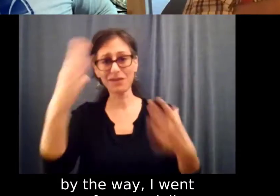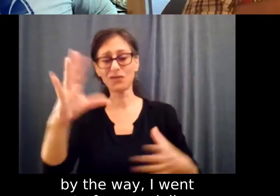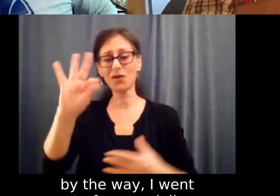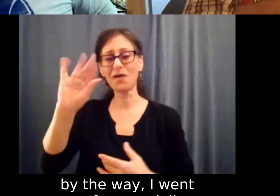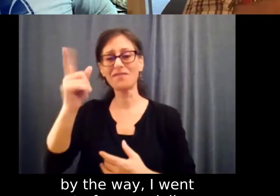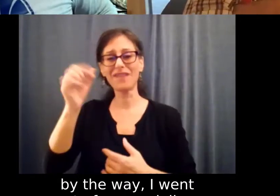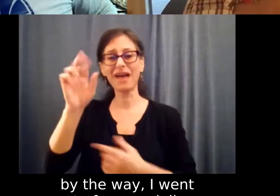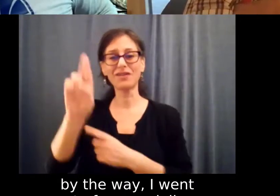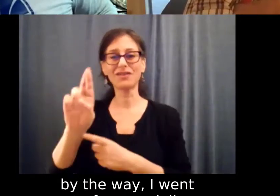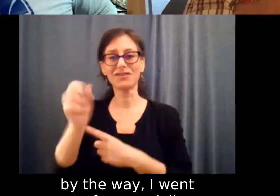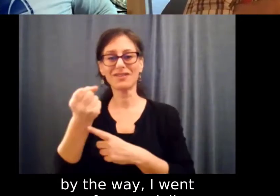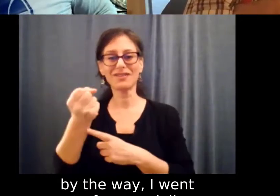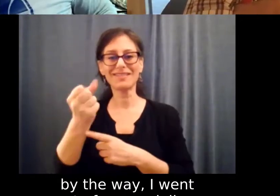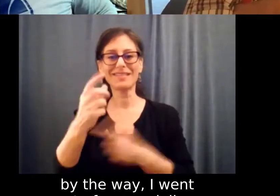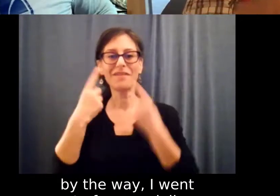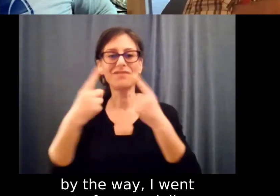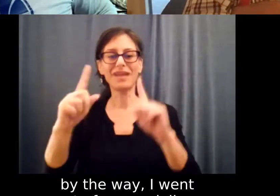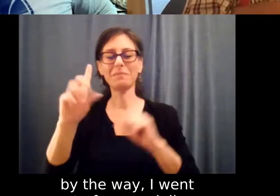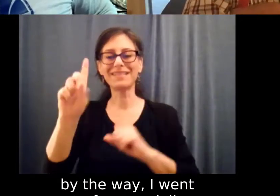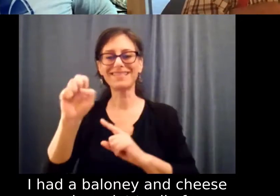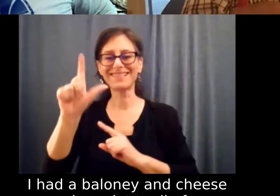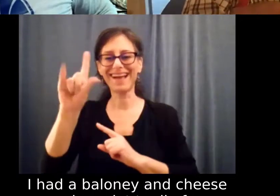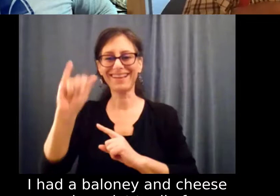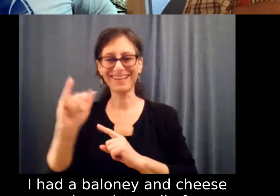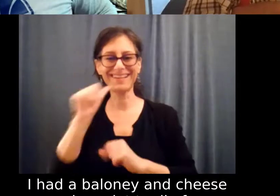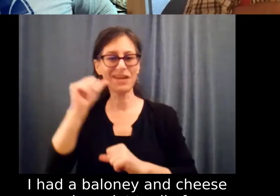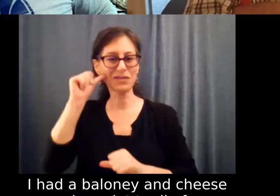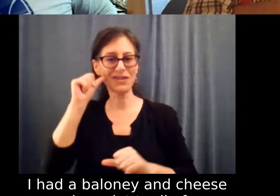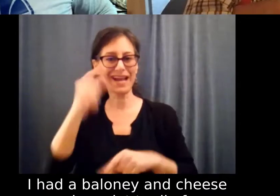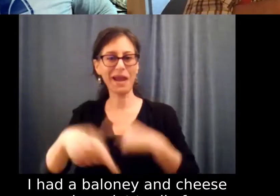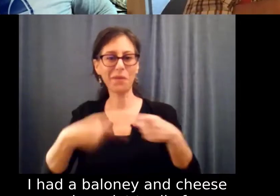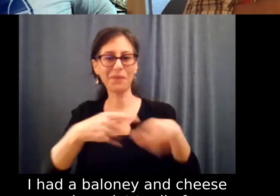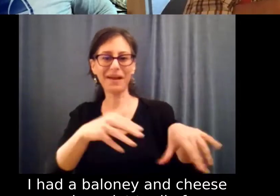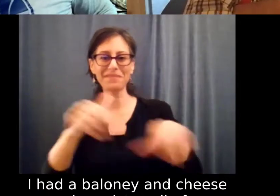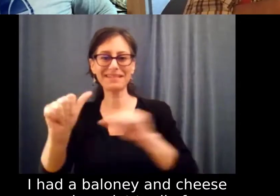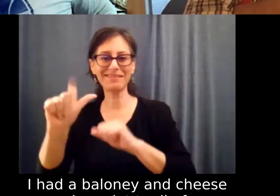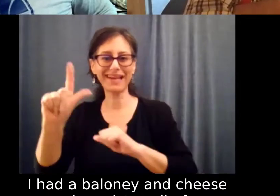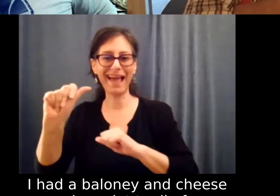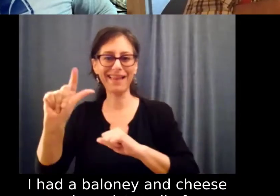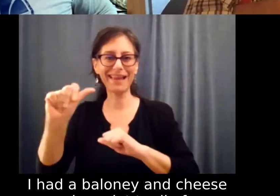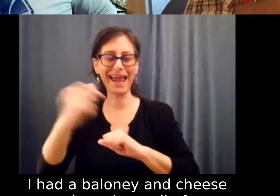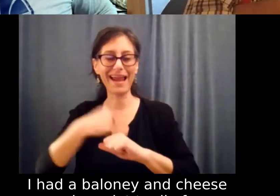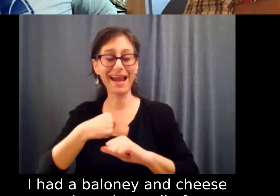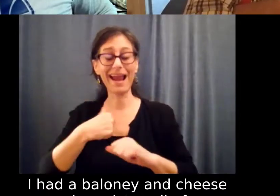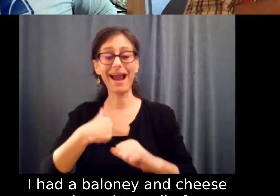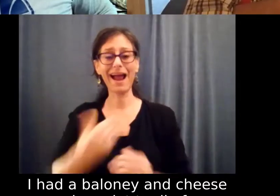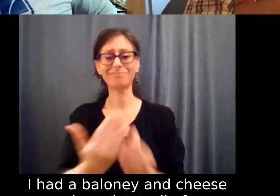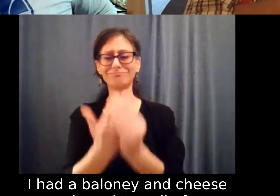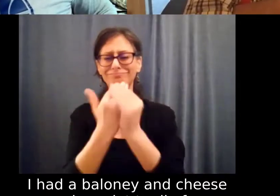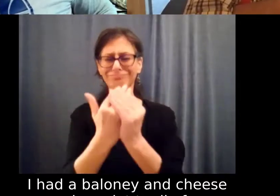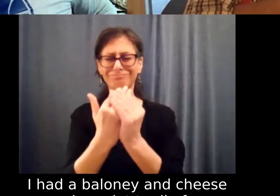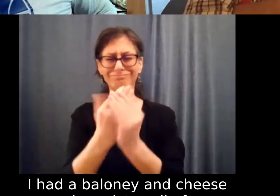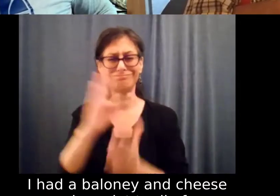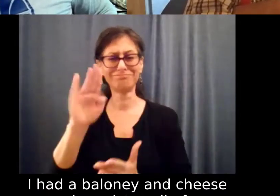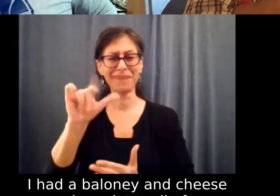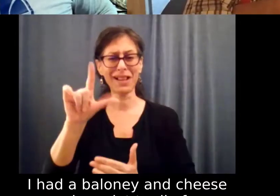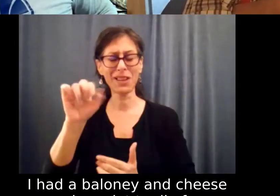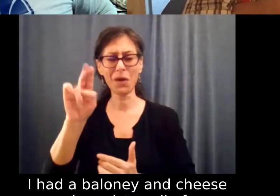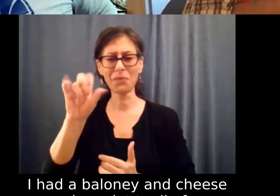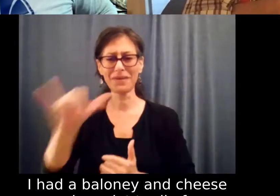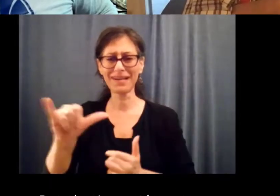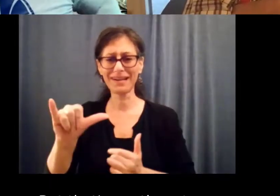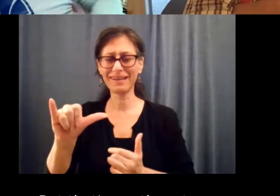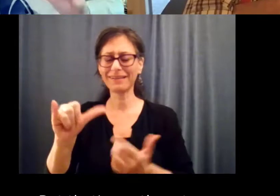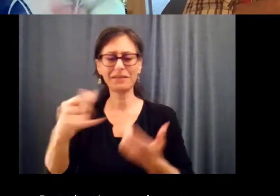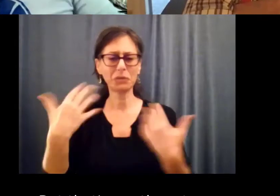Famous Deli yesterday on my way out of LA. I got to tell you, I had a bologna and cheese omelet to